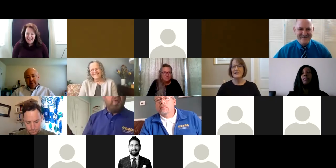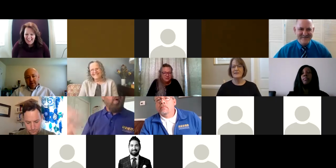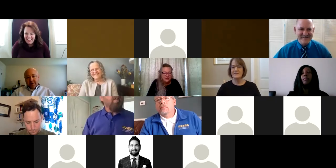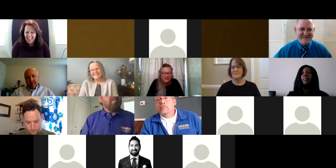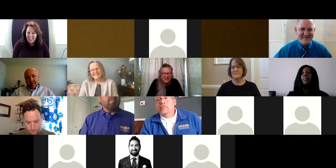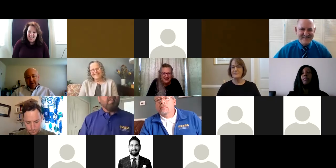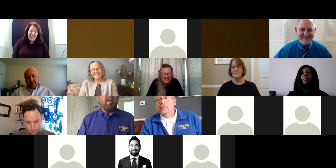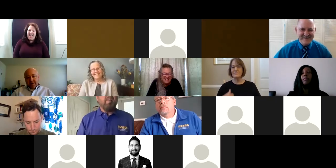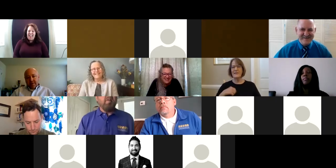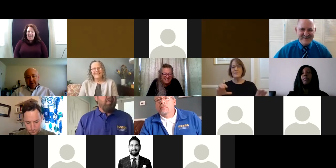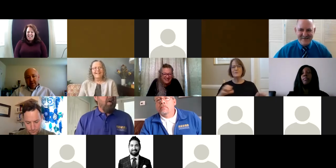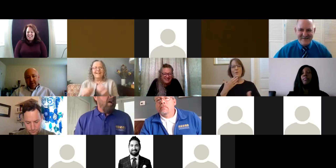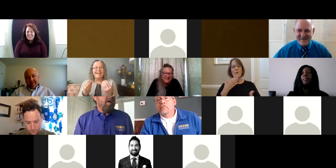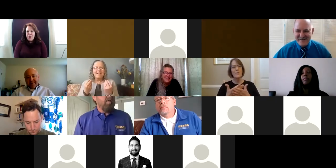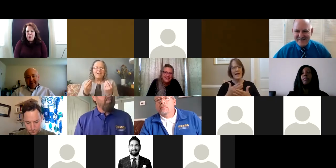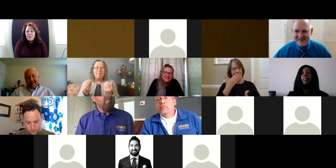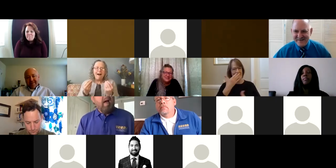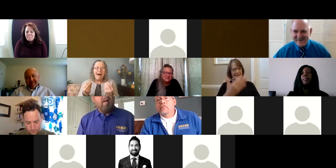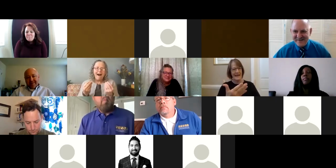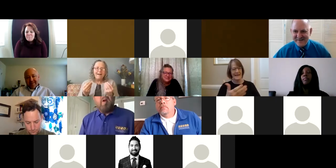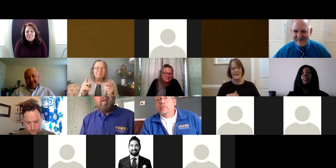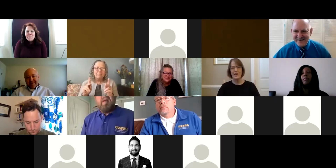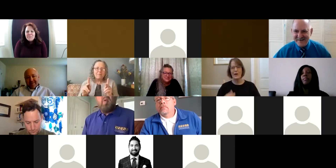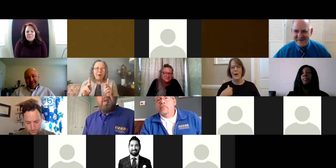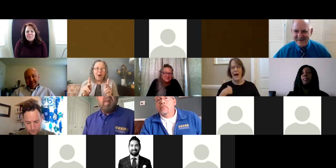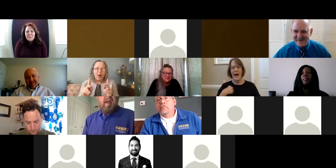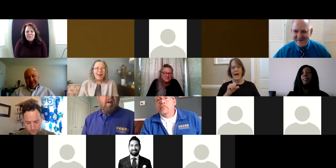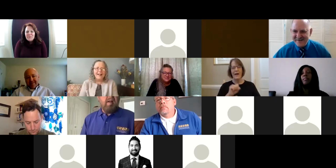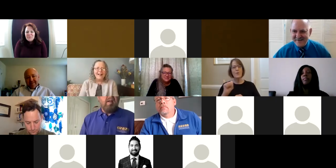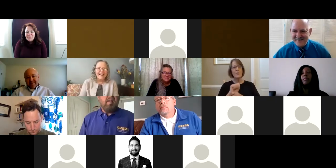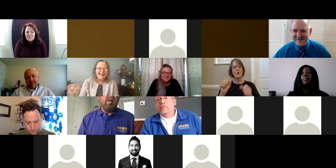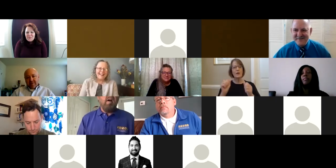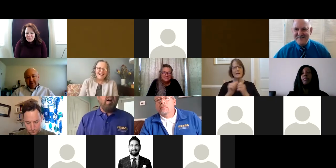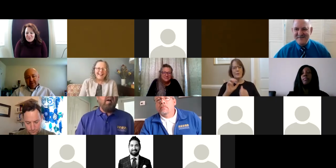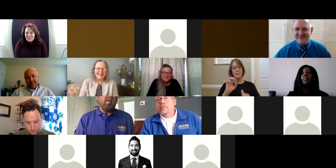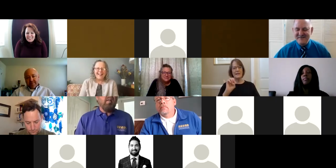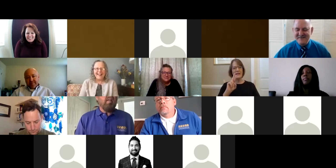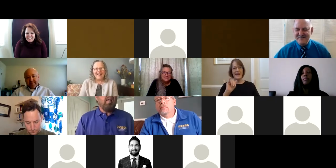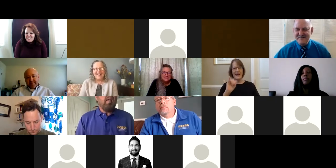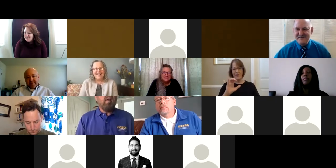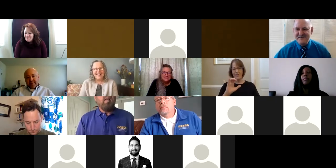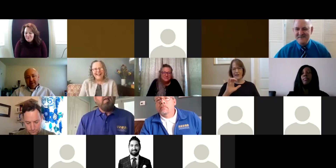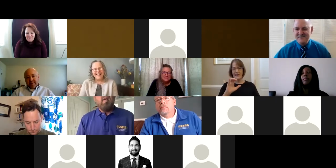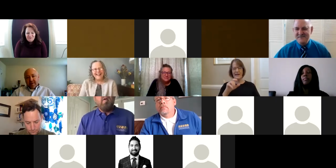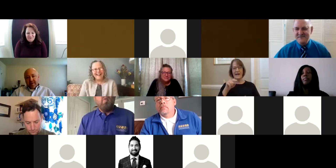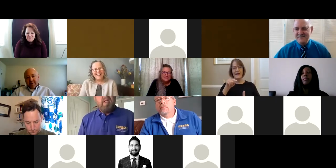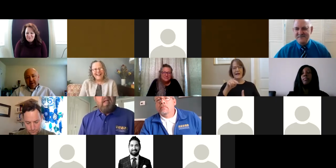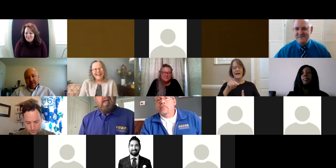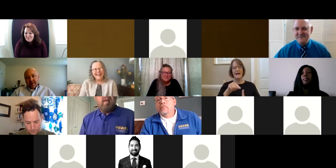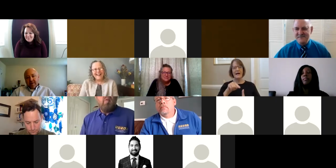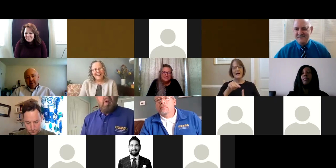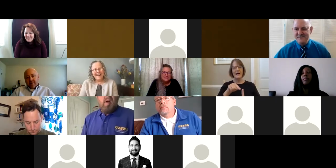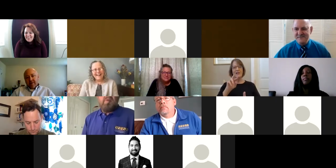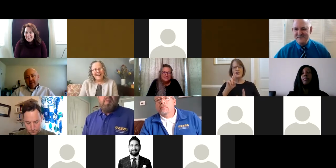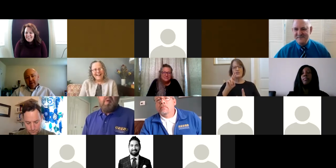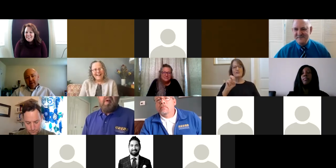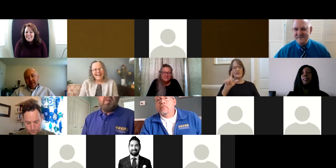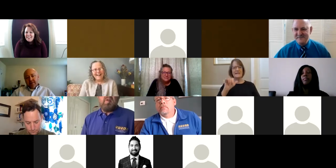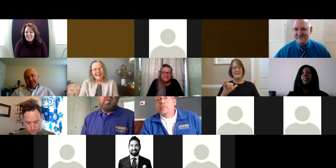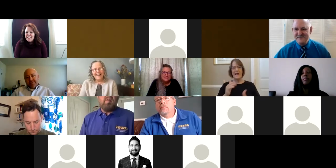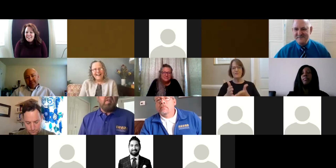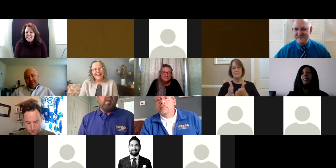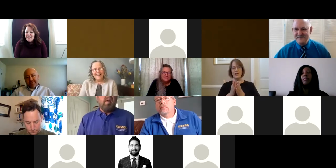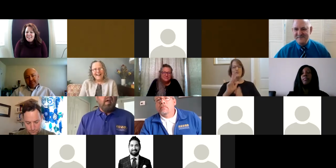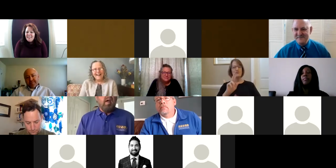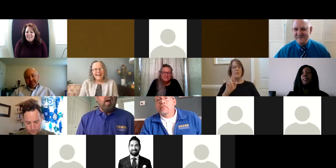I'm doing well. Thank you. I'm working with Eric on the relay request for